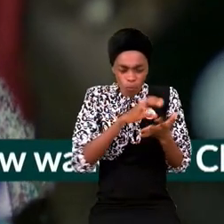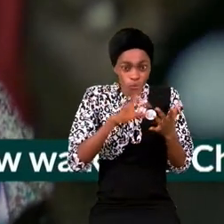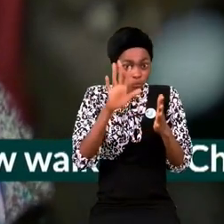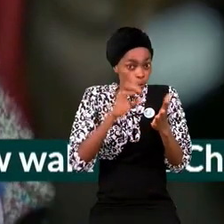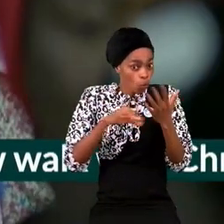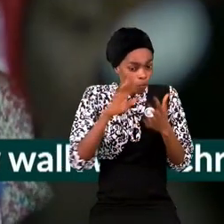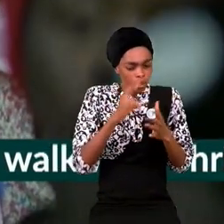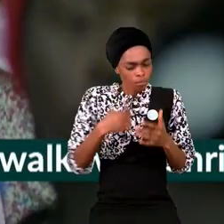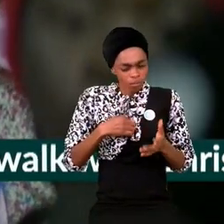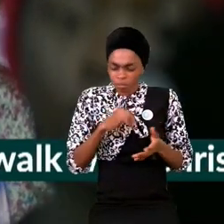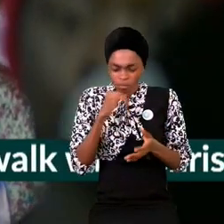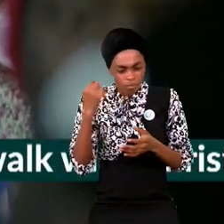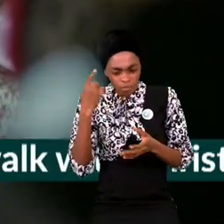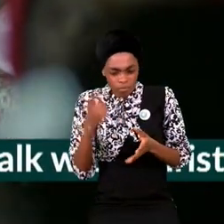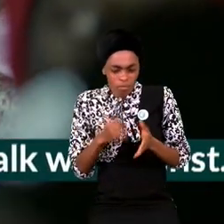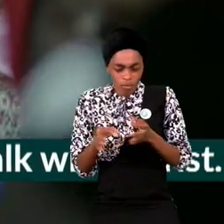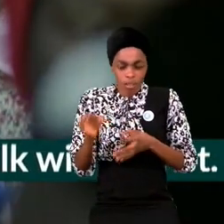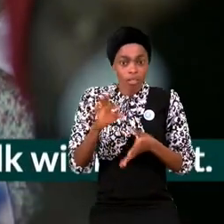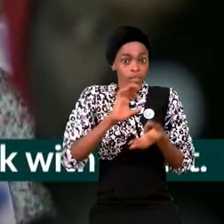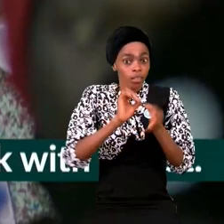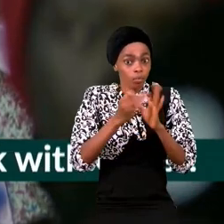Those in the middle, are you through now?